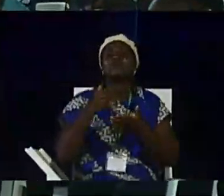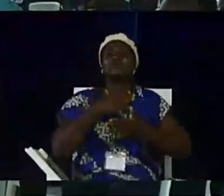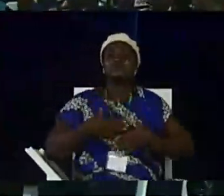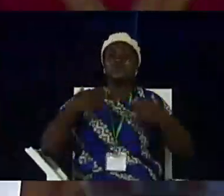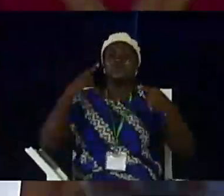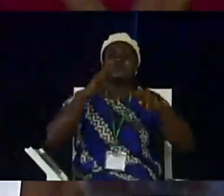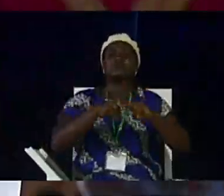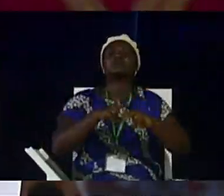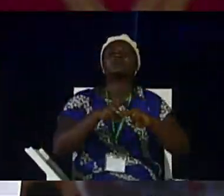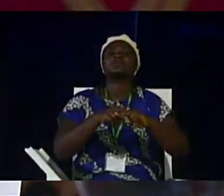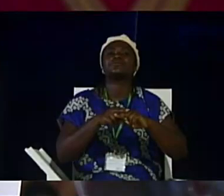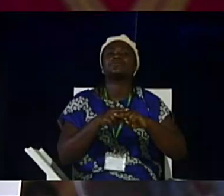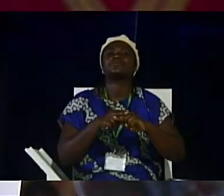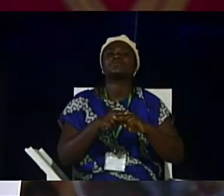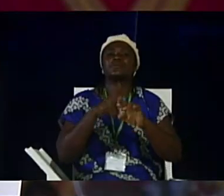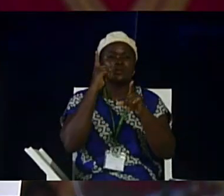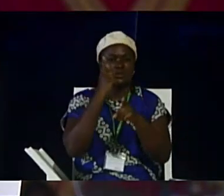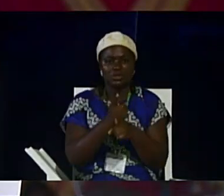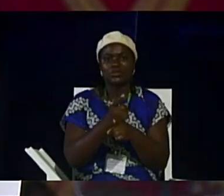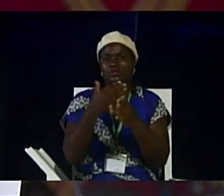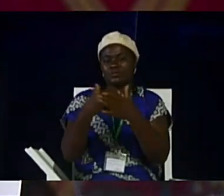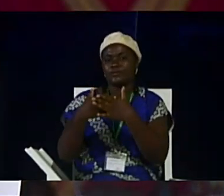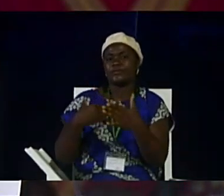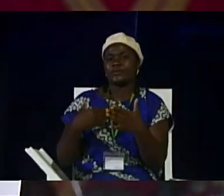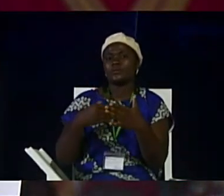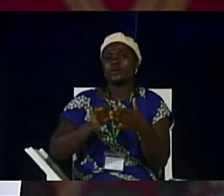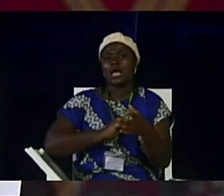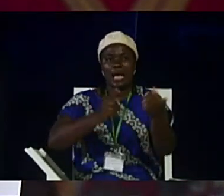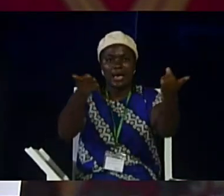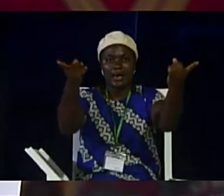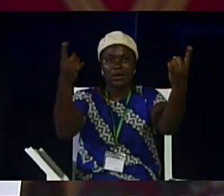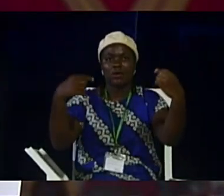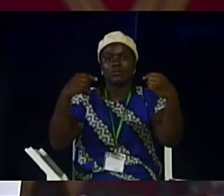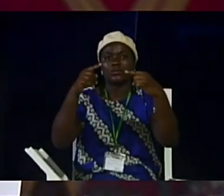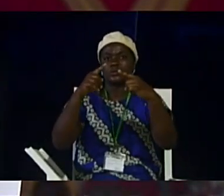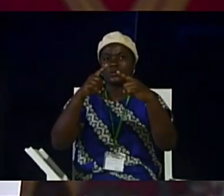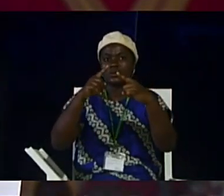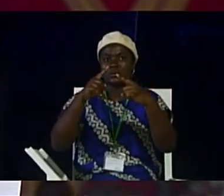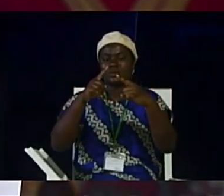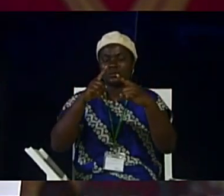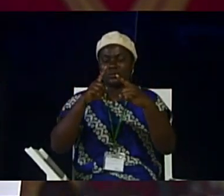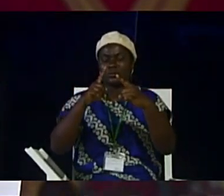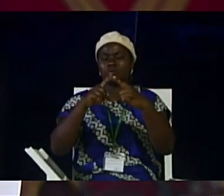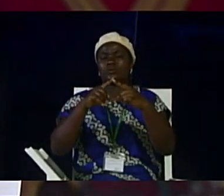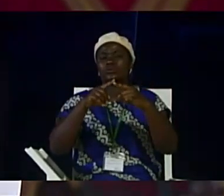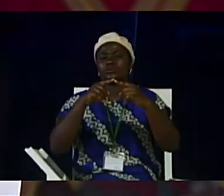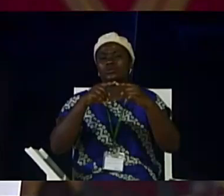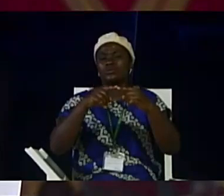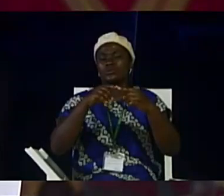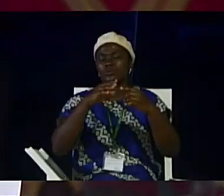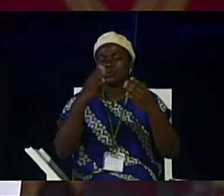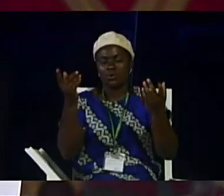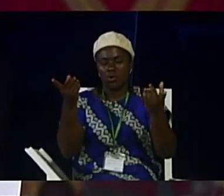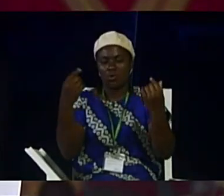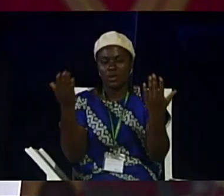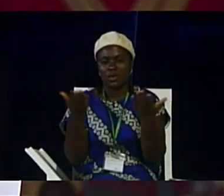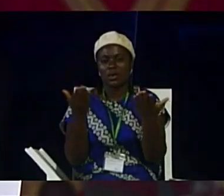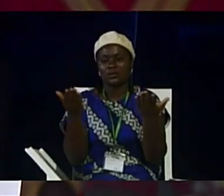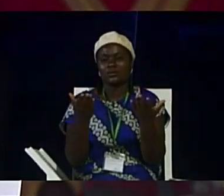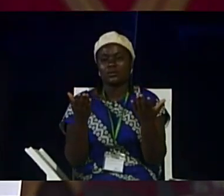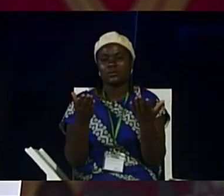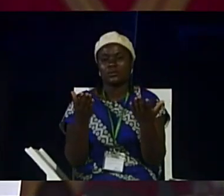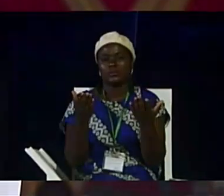seated. Just before I came to get on the plane to come here, I went past